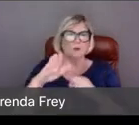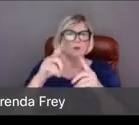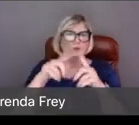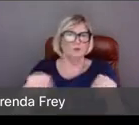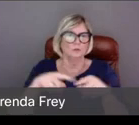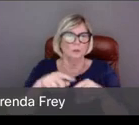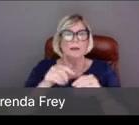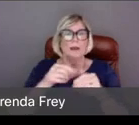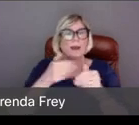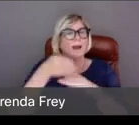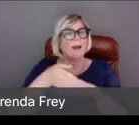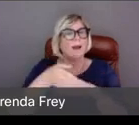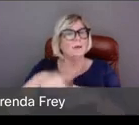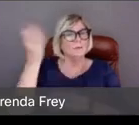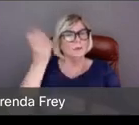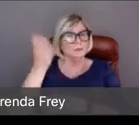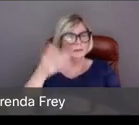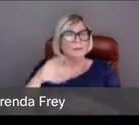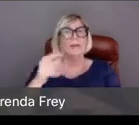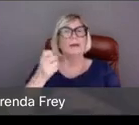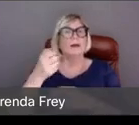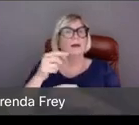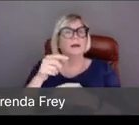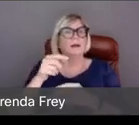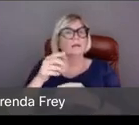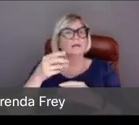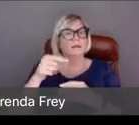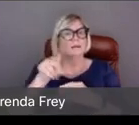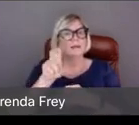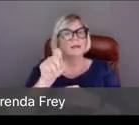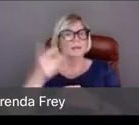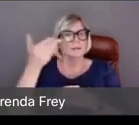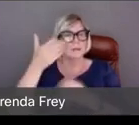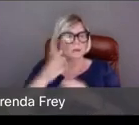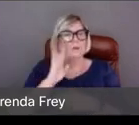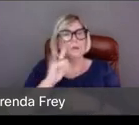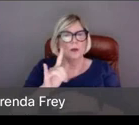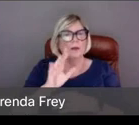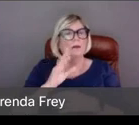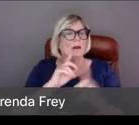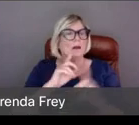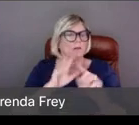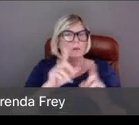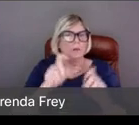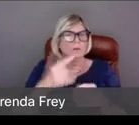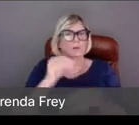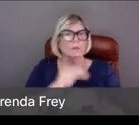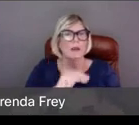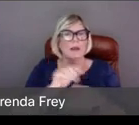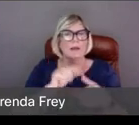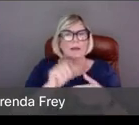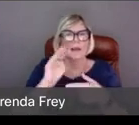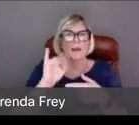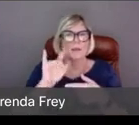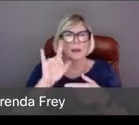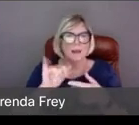have the opportunity to answer your questions. Tonight, we do have three presenters that are joining us: Emily Hickox,